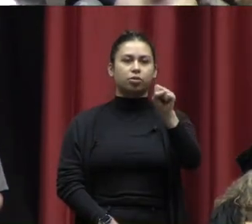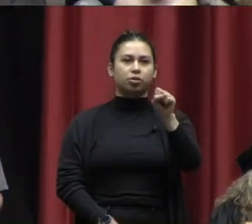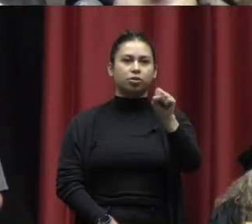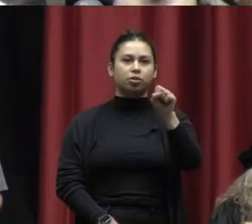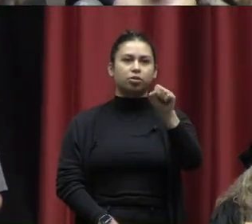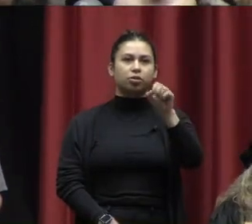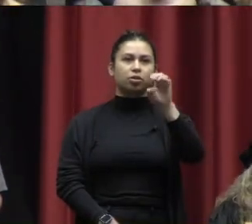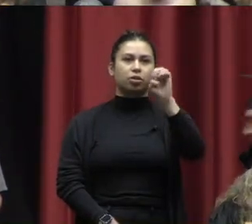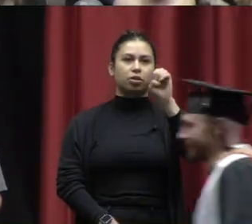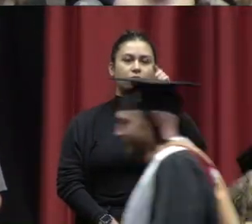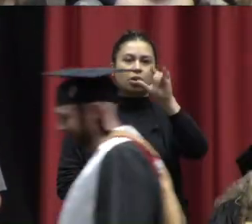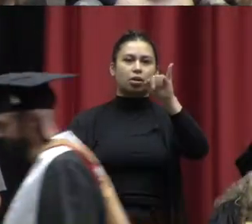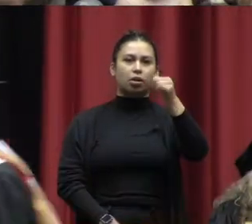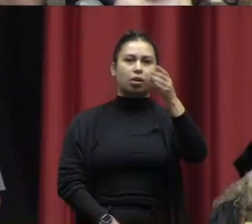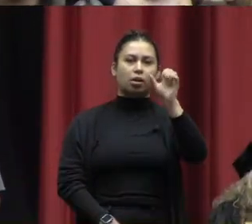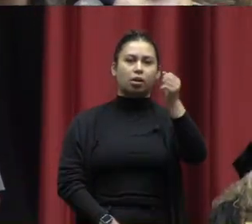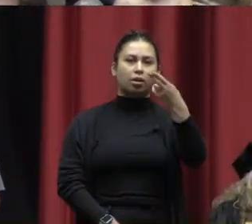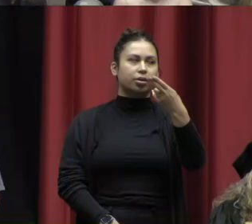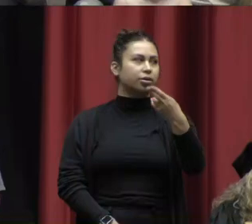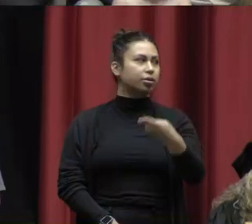Elijah Lopez.